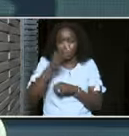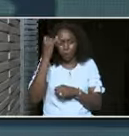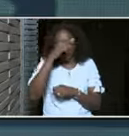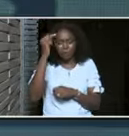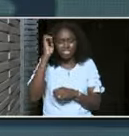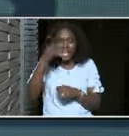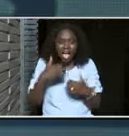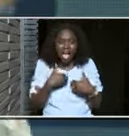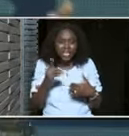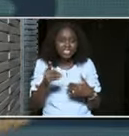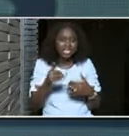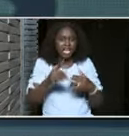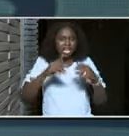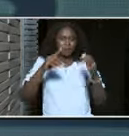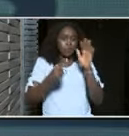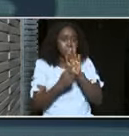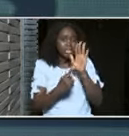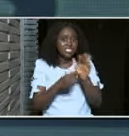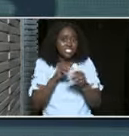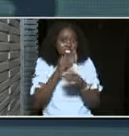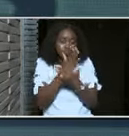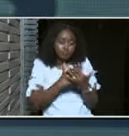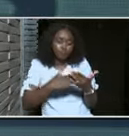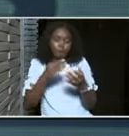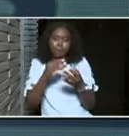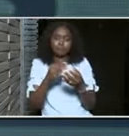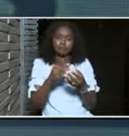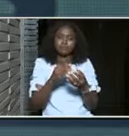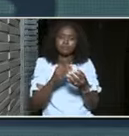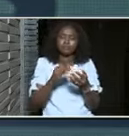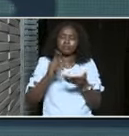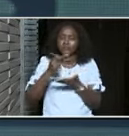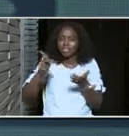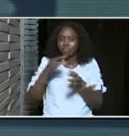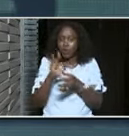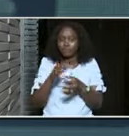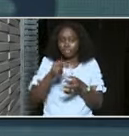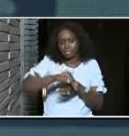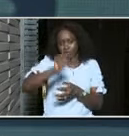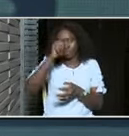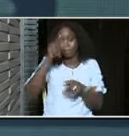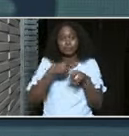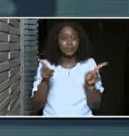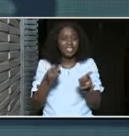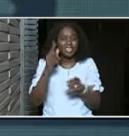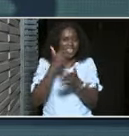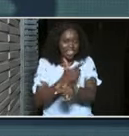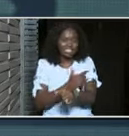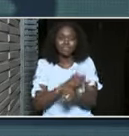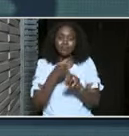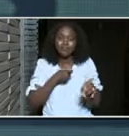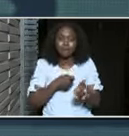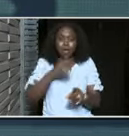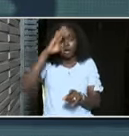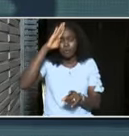popularity in certain part of the North. But you see, the lesson from the Buhari case is that